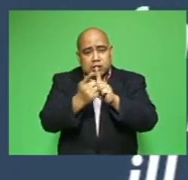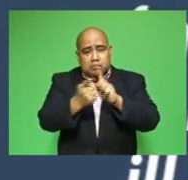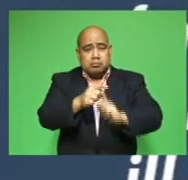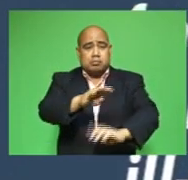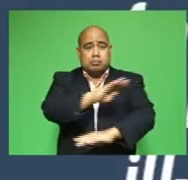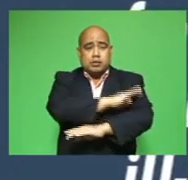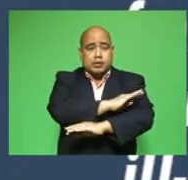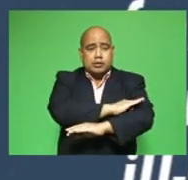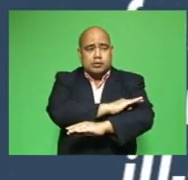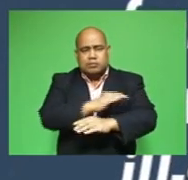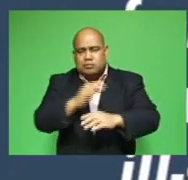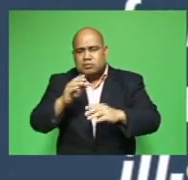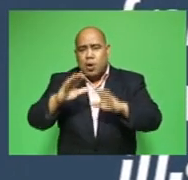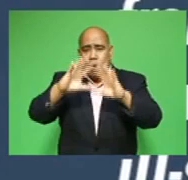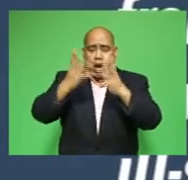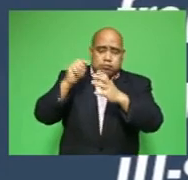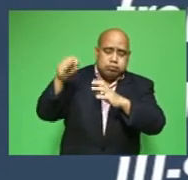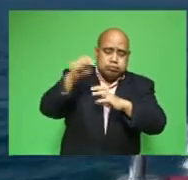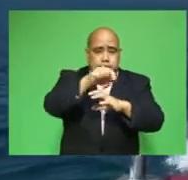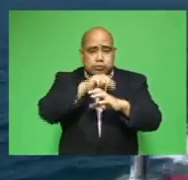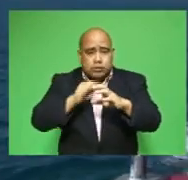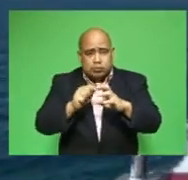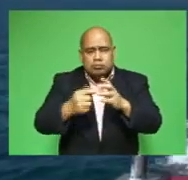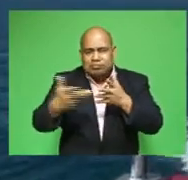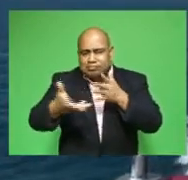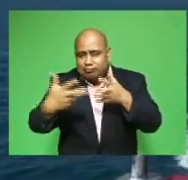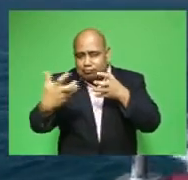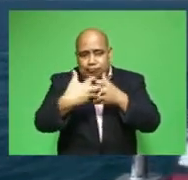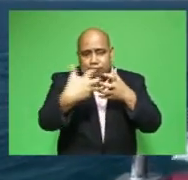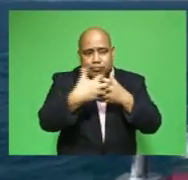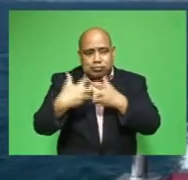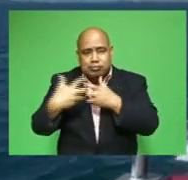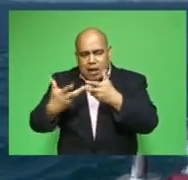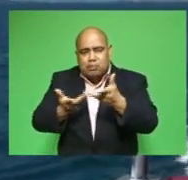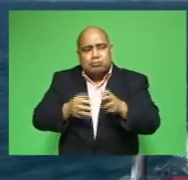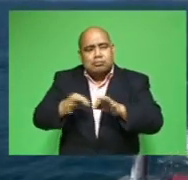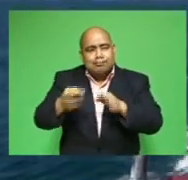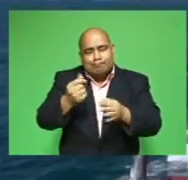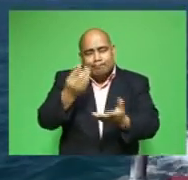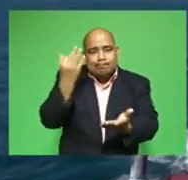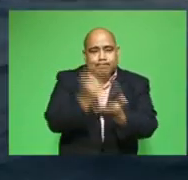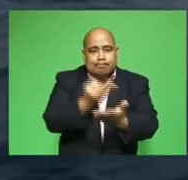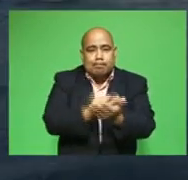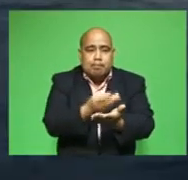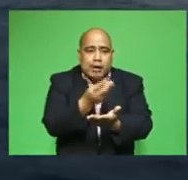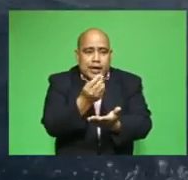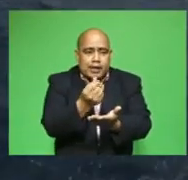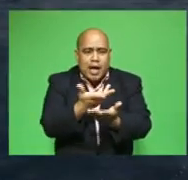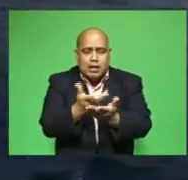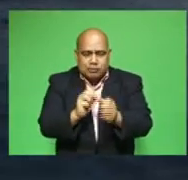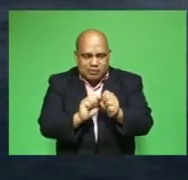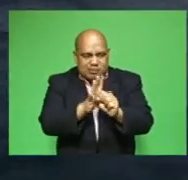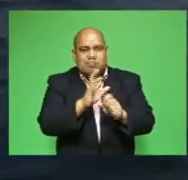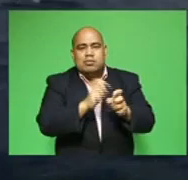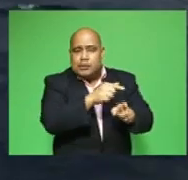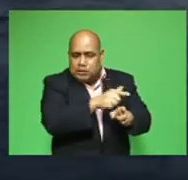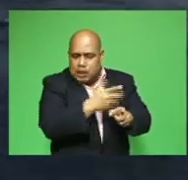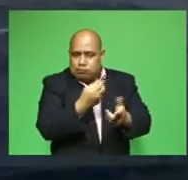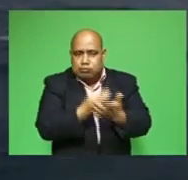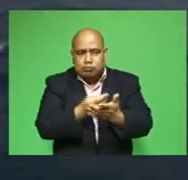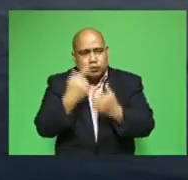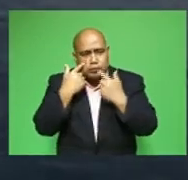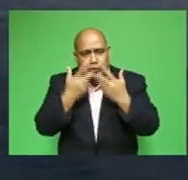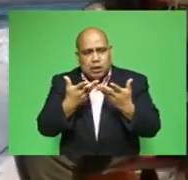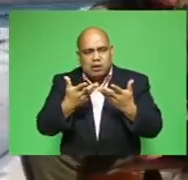already ill-suited to confront the climate emergency, and COVID-19 has further exposed their inability to rapidly